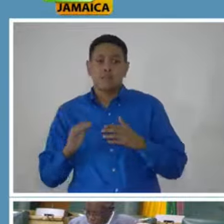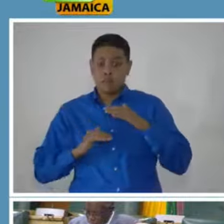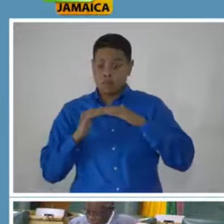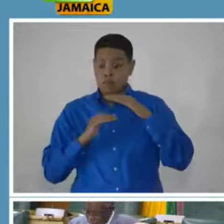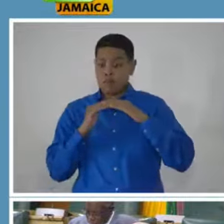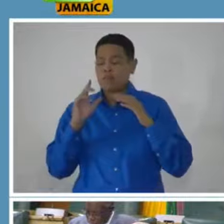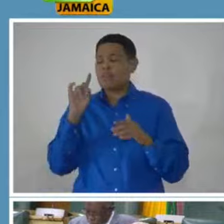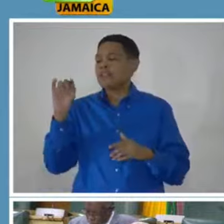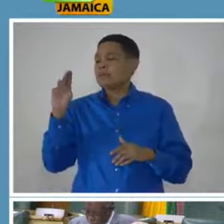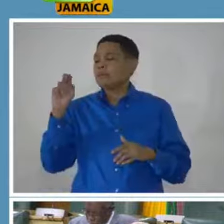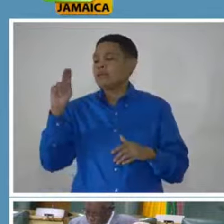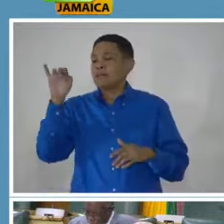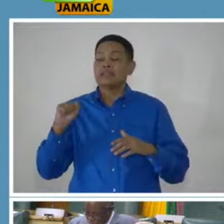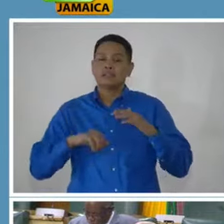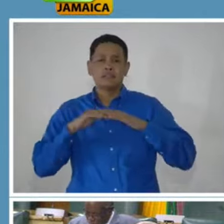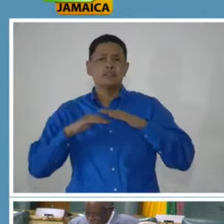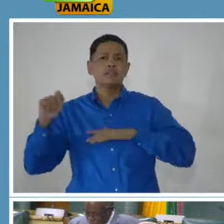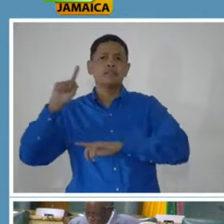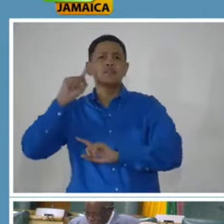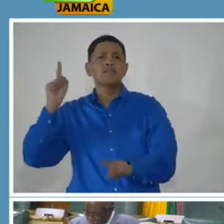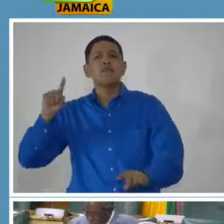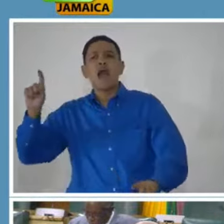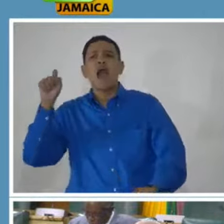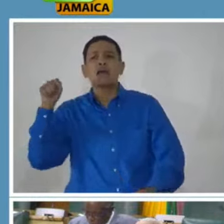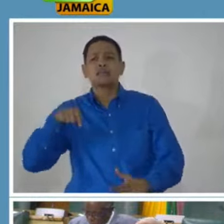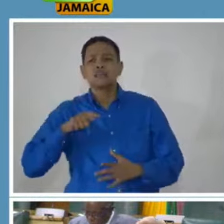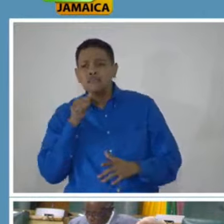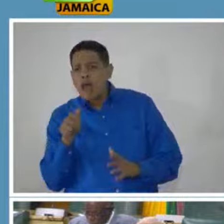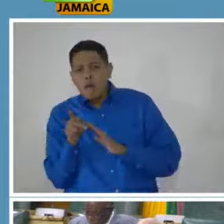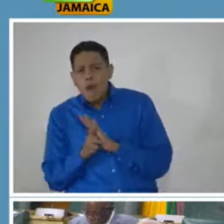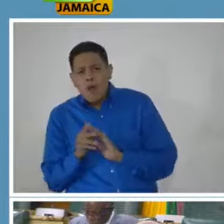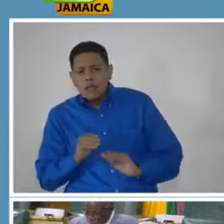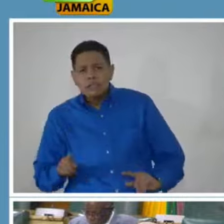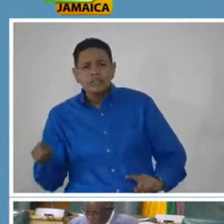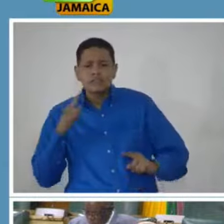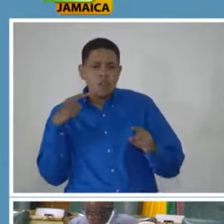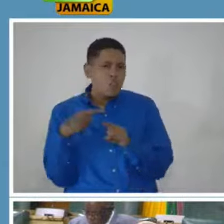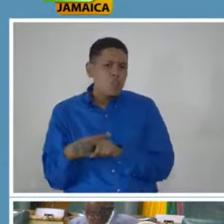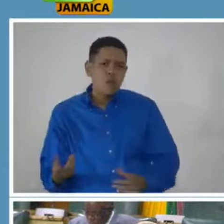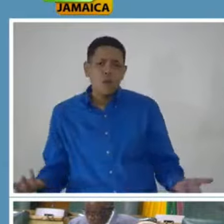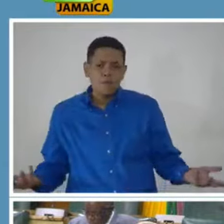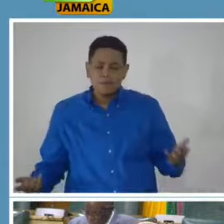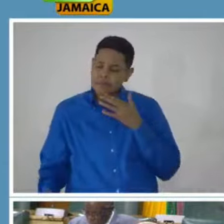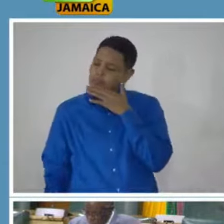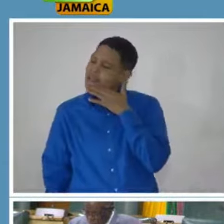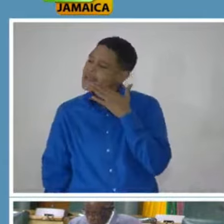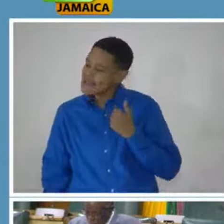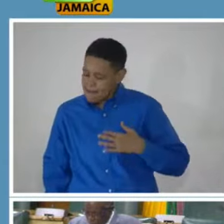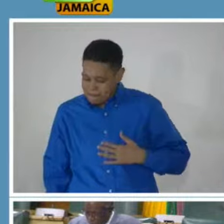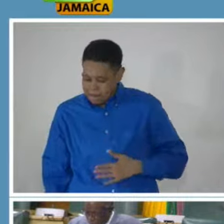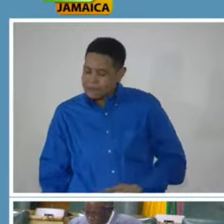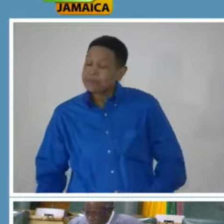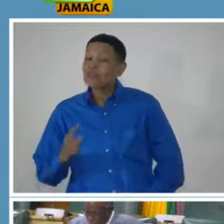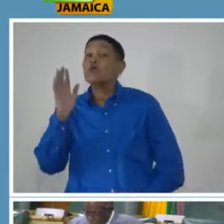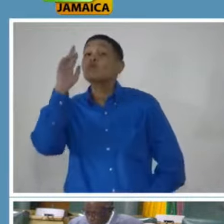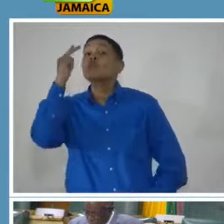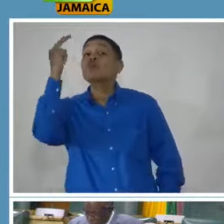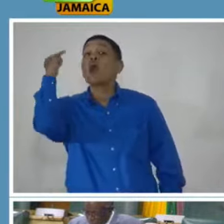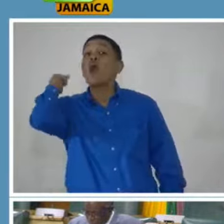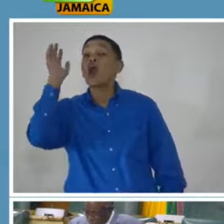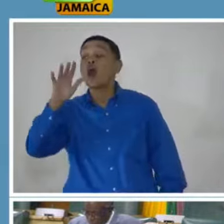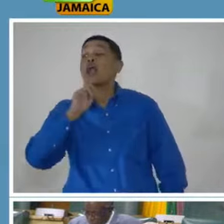government implemented and asked if this was not policy contradiction. Madam Speaker, you will recall